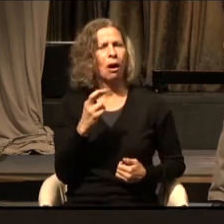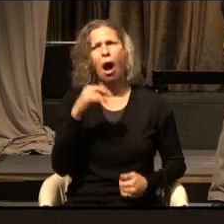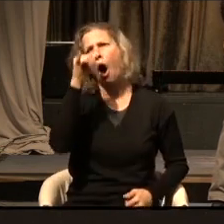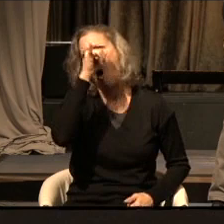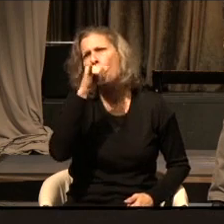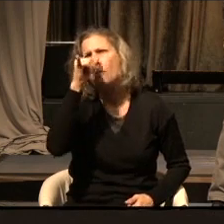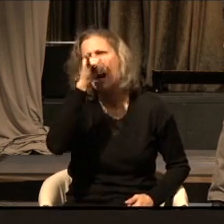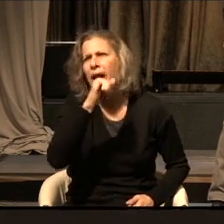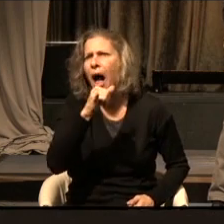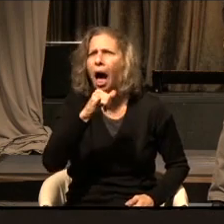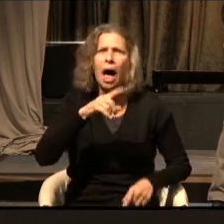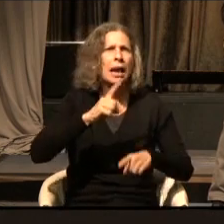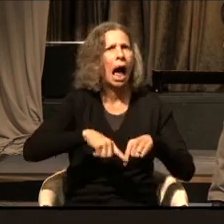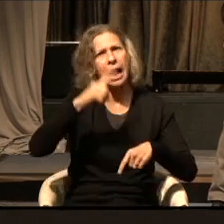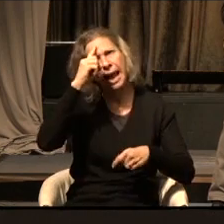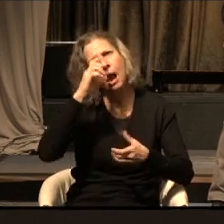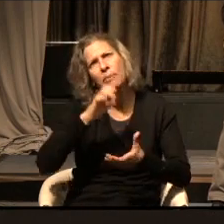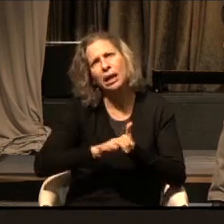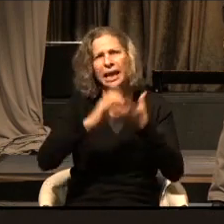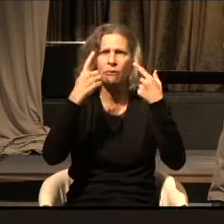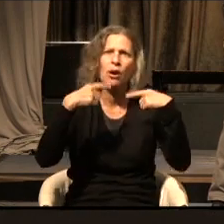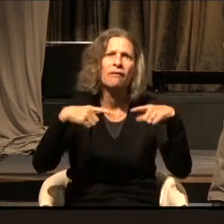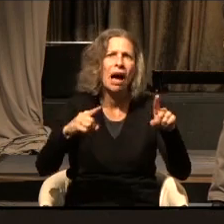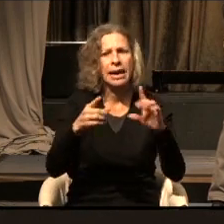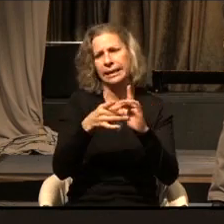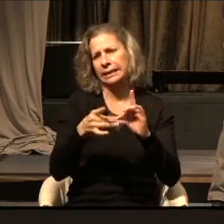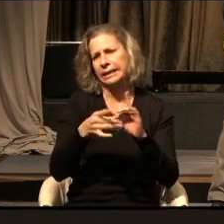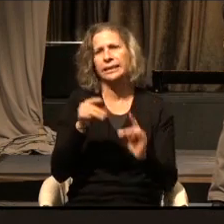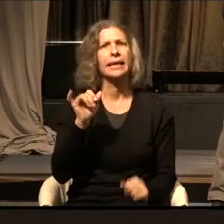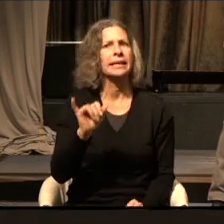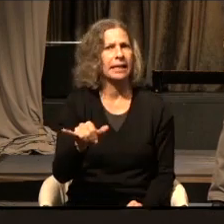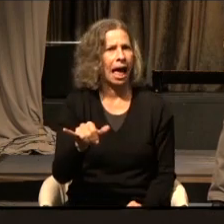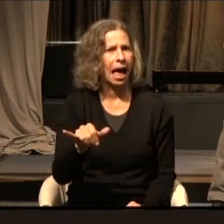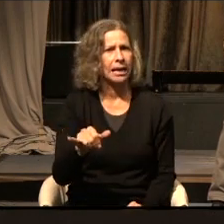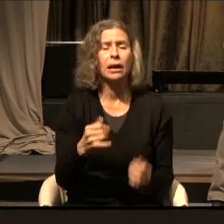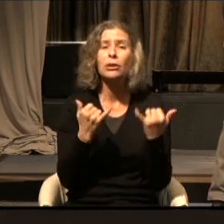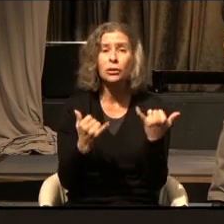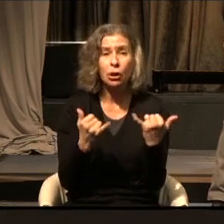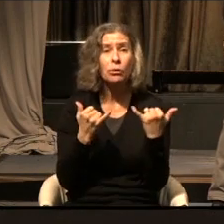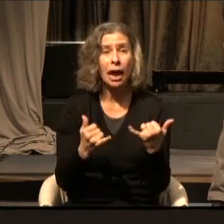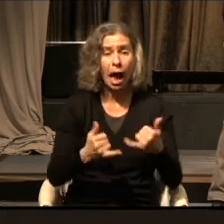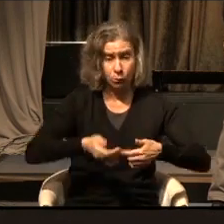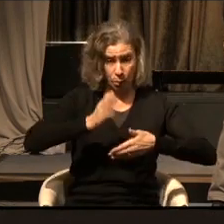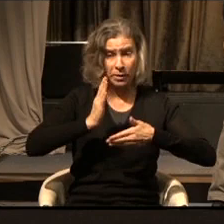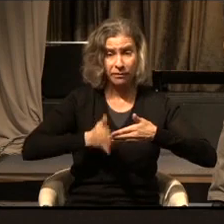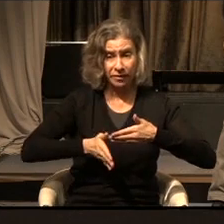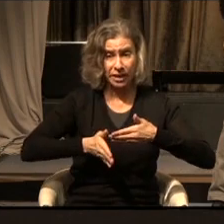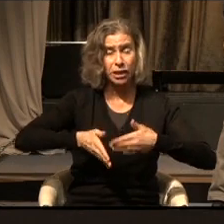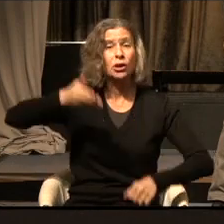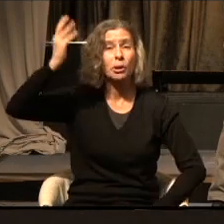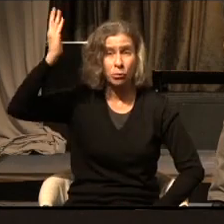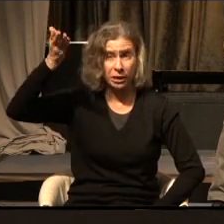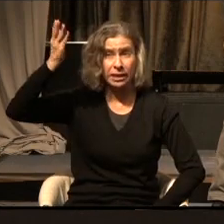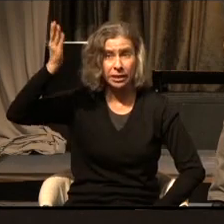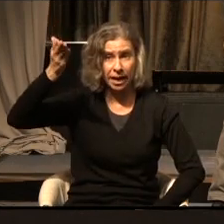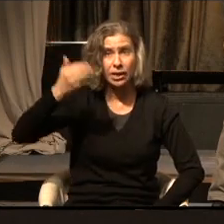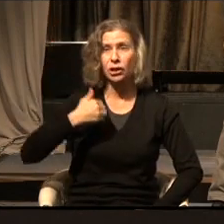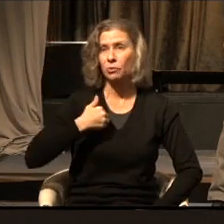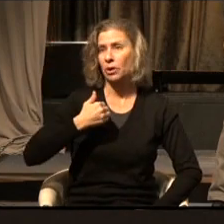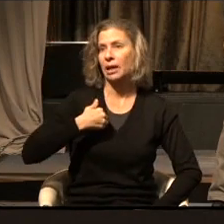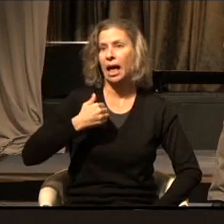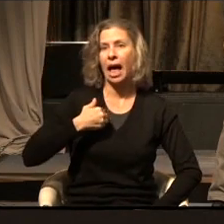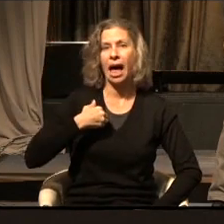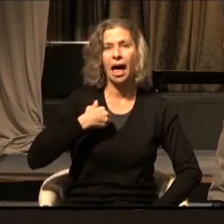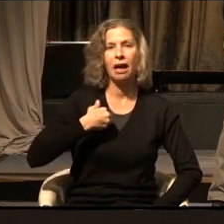gosh, I can't believe we're finally saying this. So that we have something after we finish the presentations, we're going to have a chance for you